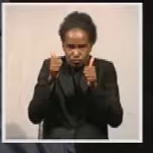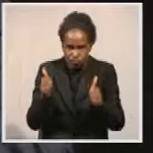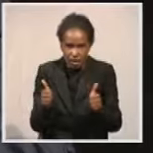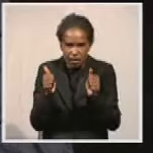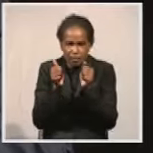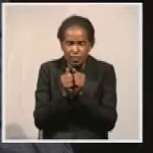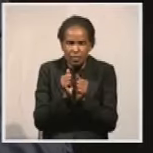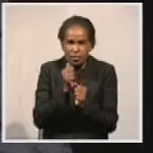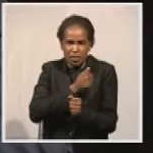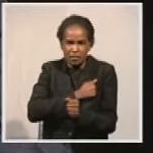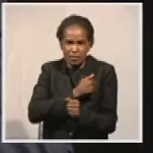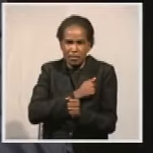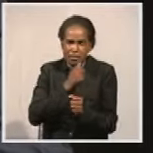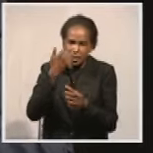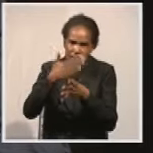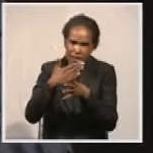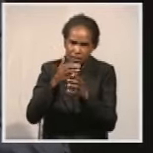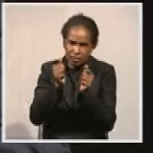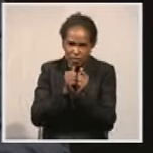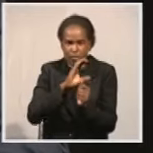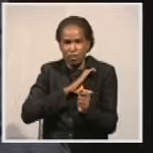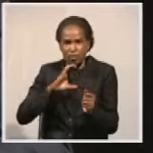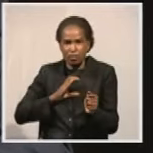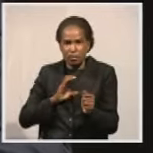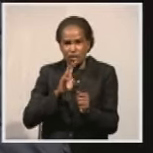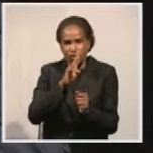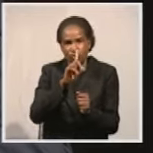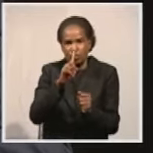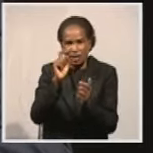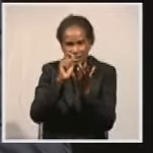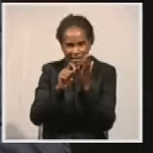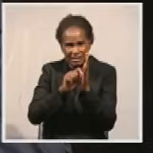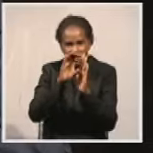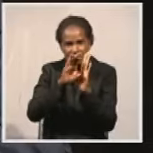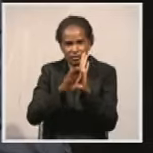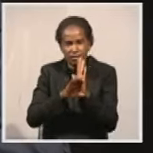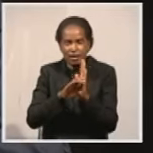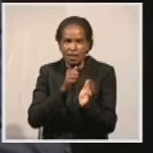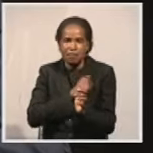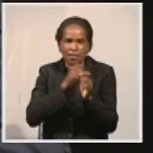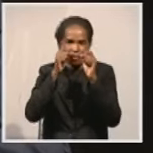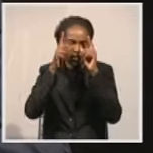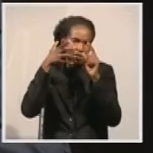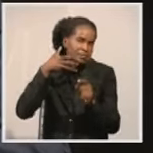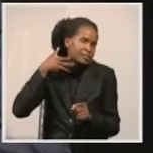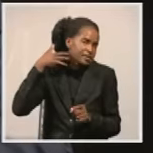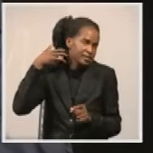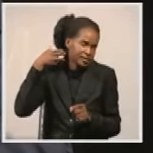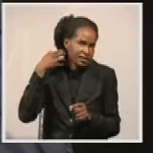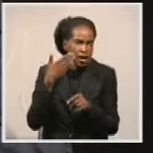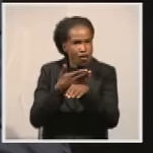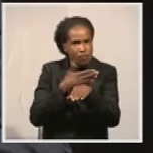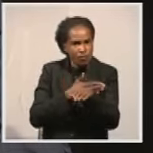a person who has been responsible, part of the committee of 21 of drafting the constitution, Dr. Pendukeni Ivula-Ithana,